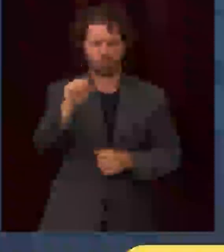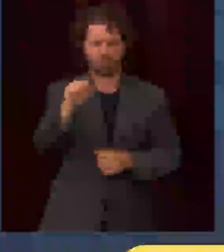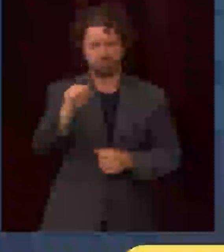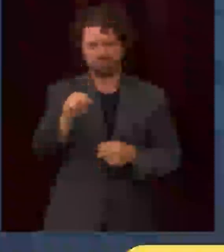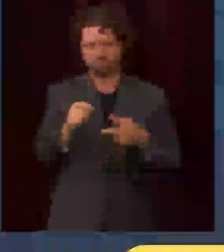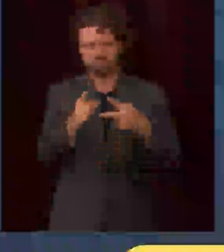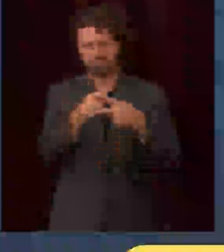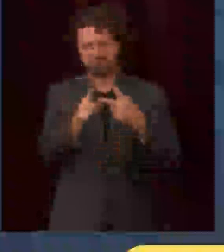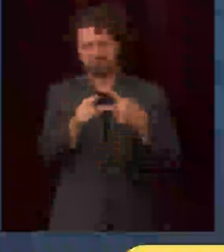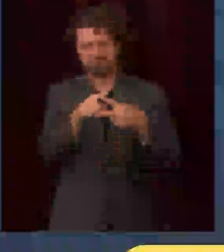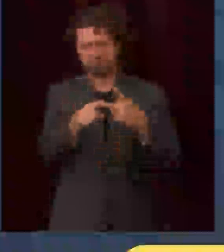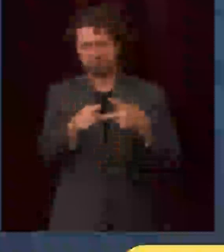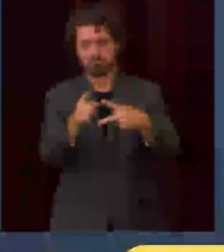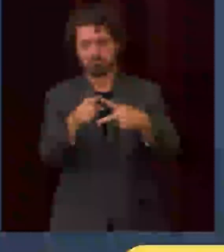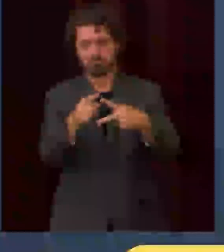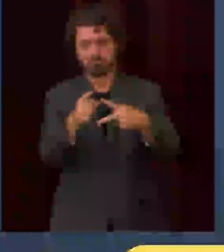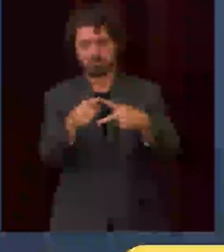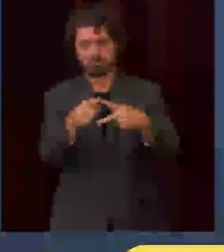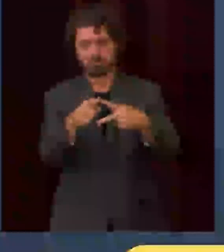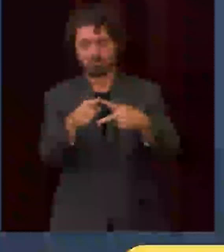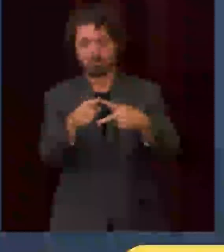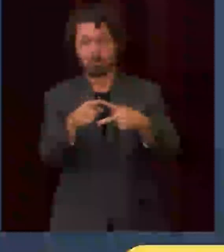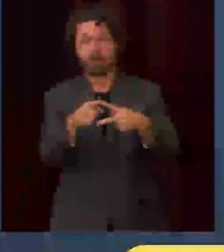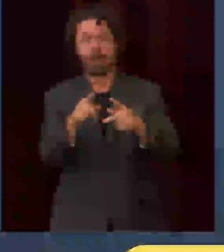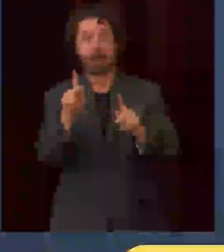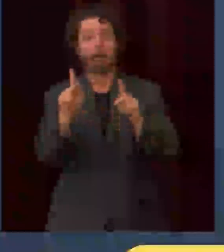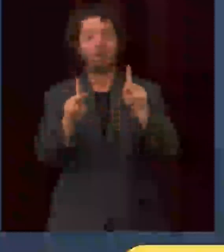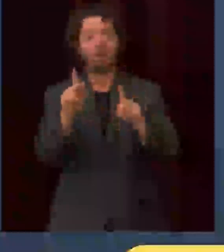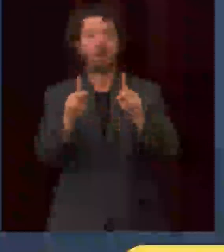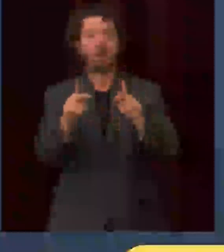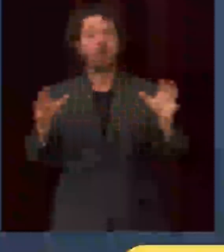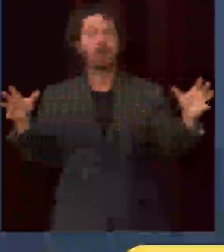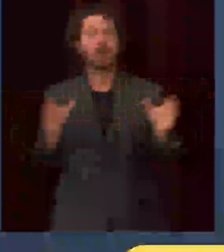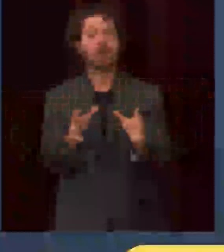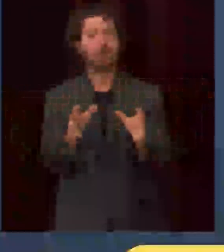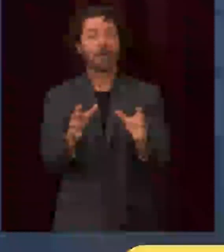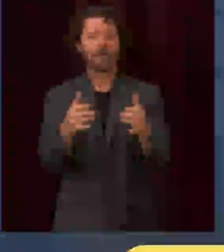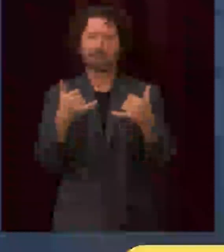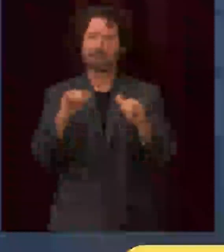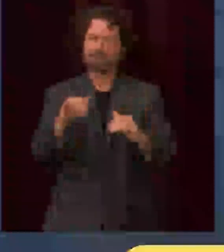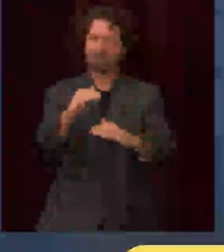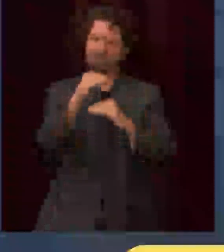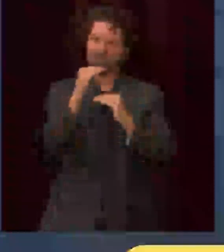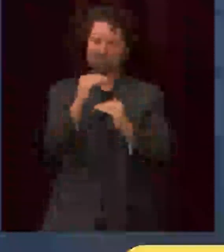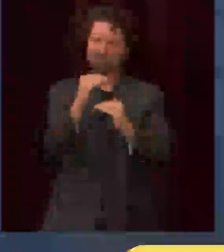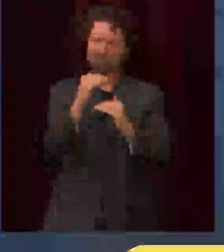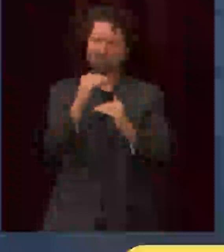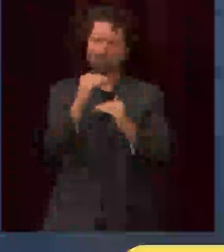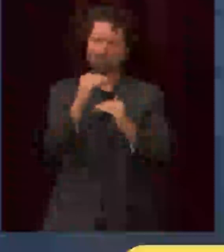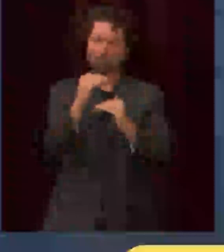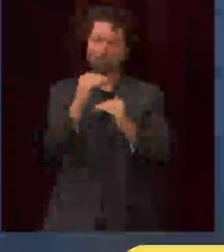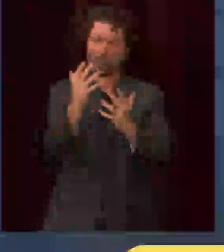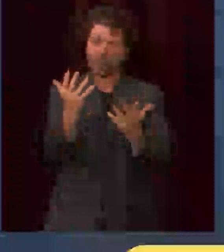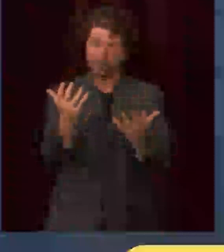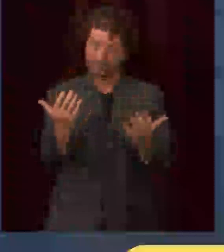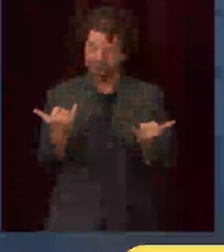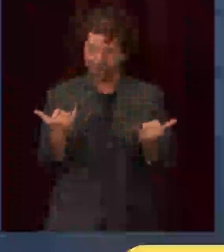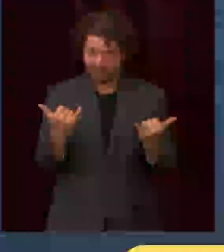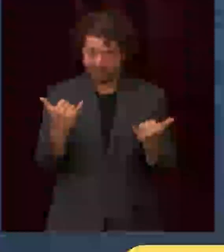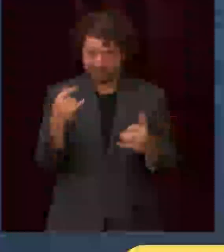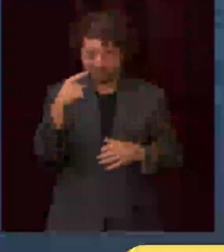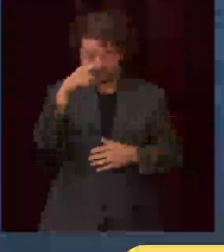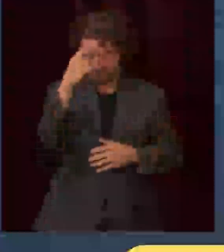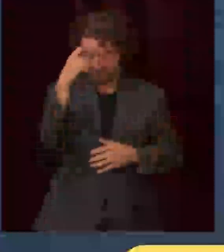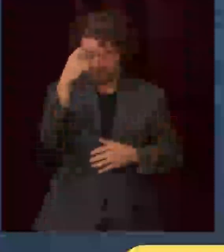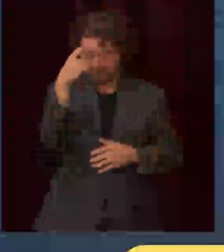still limited as far as how much gatherings can go. Can you speak at all to, as we're entering summer, what is the gathering rule for our